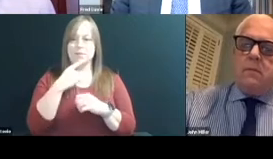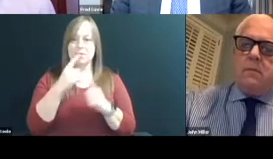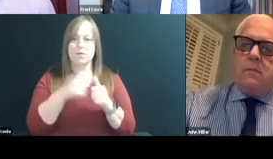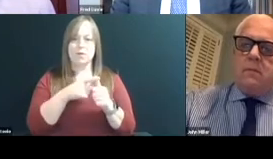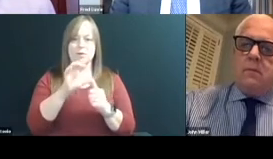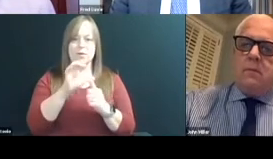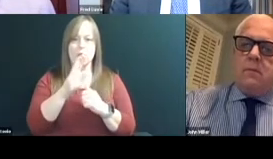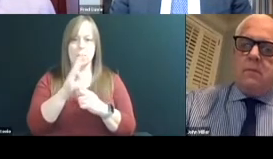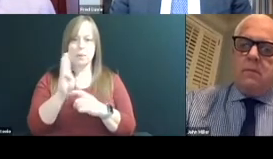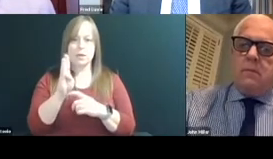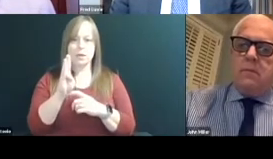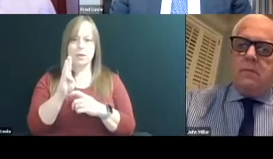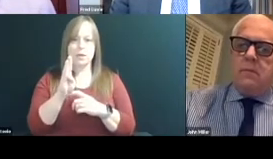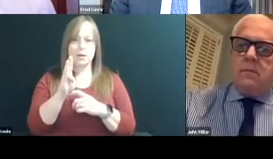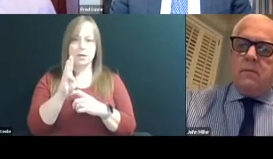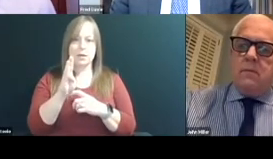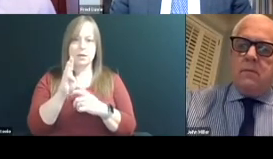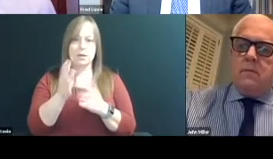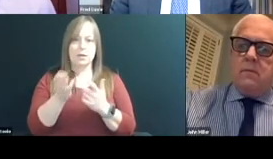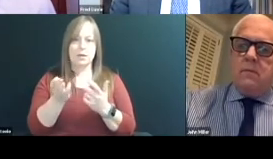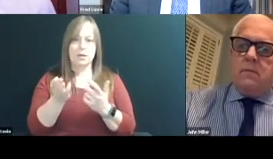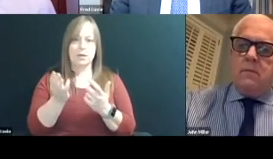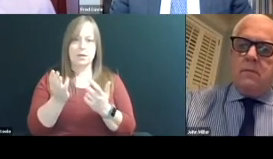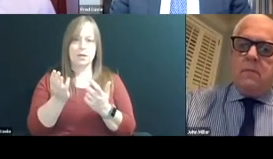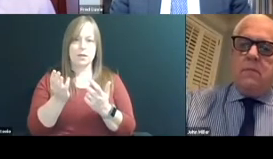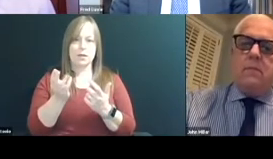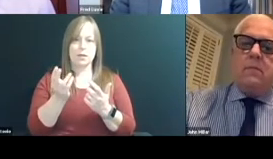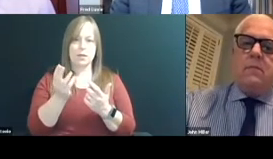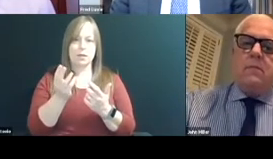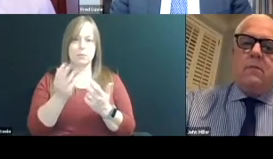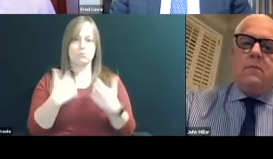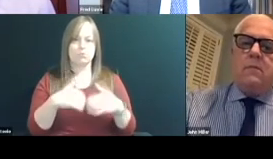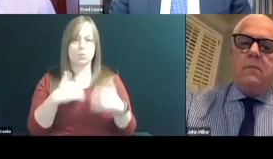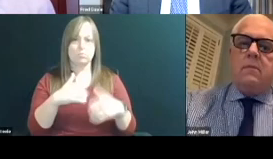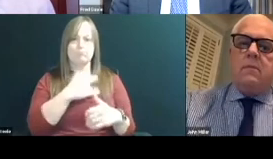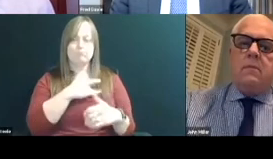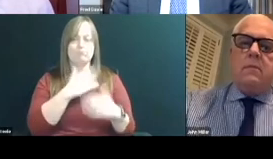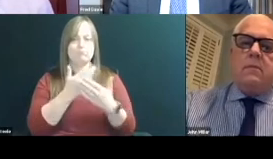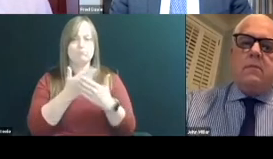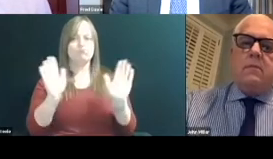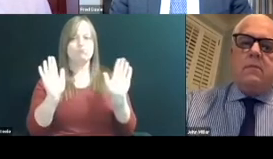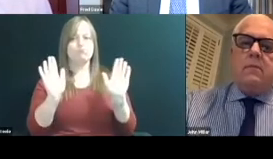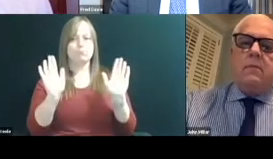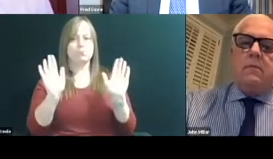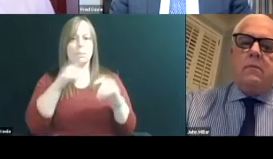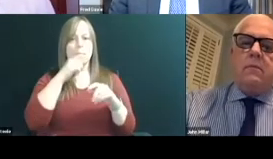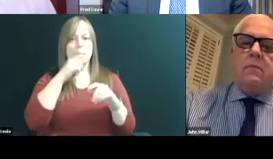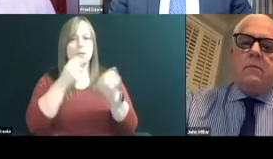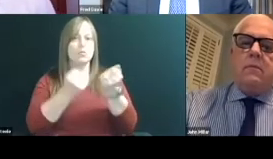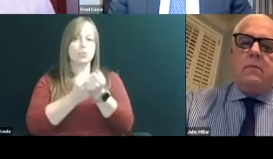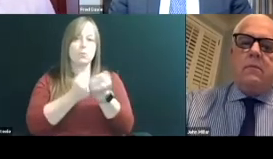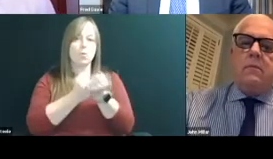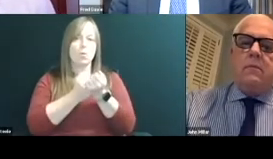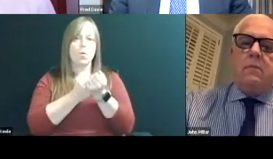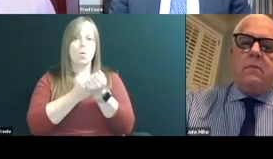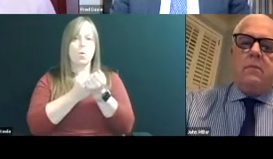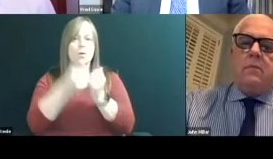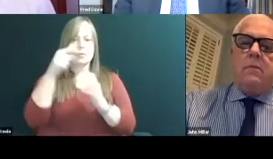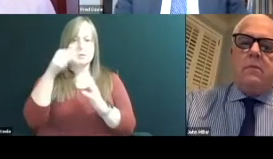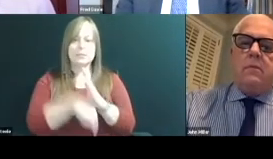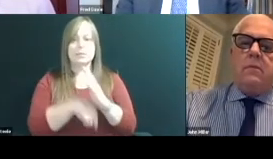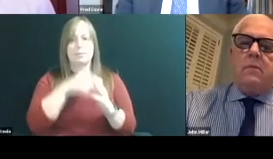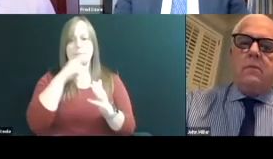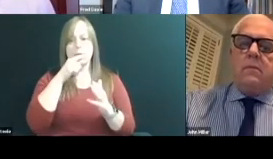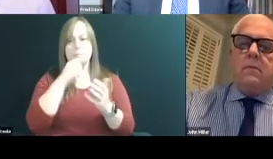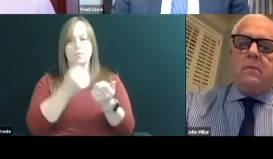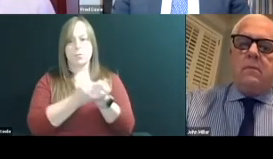CCRB really is heartened by the broad public support, the deep public support